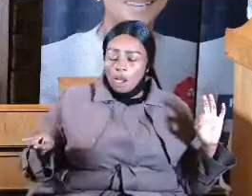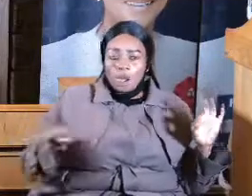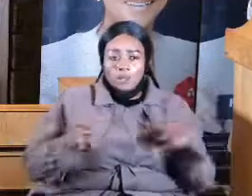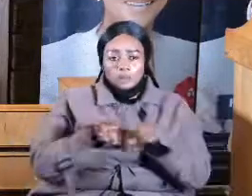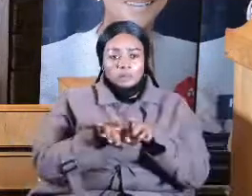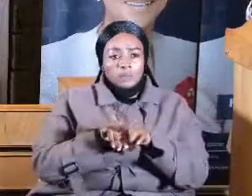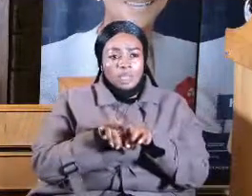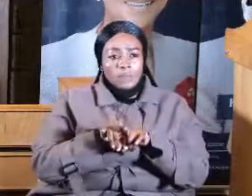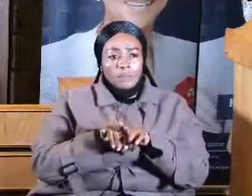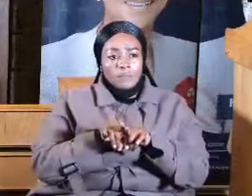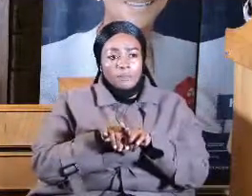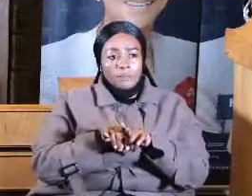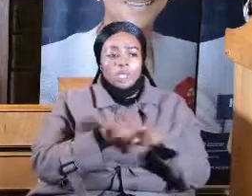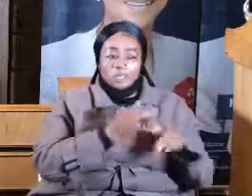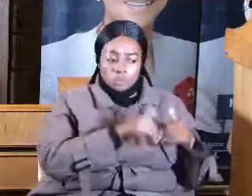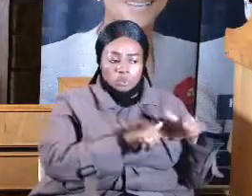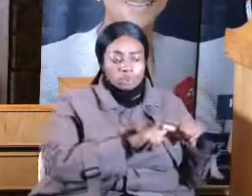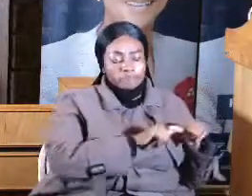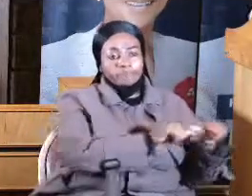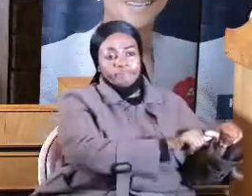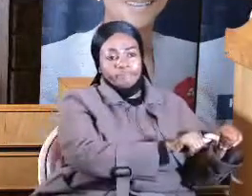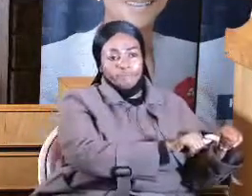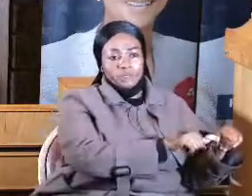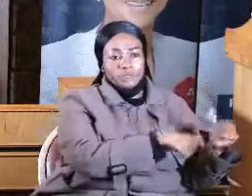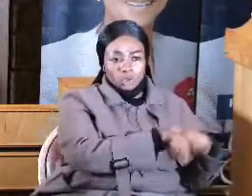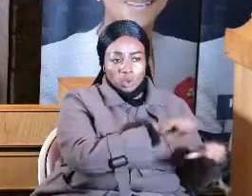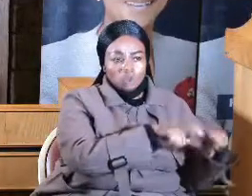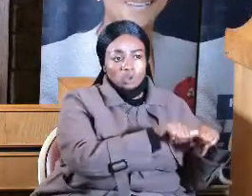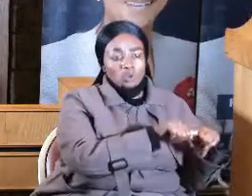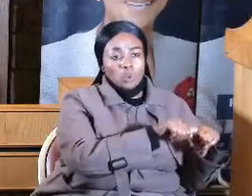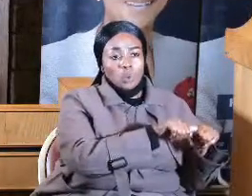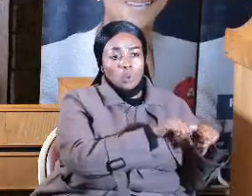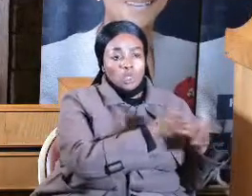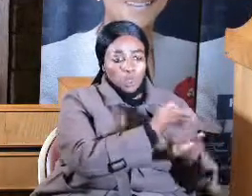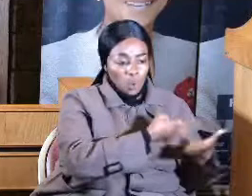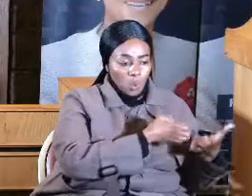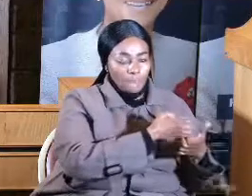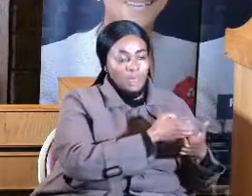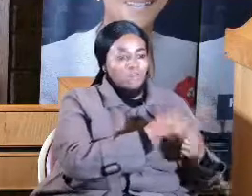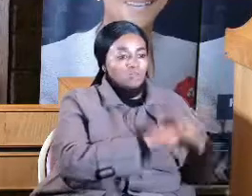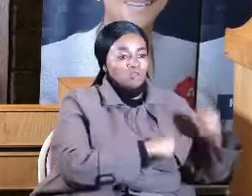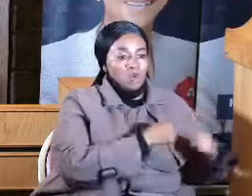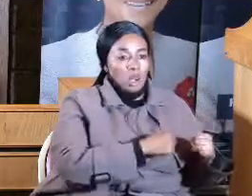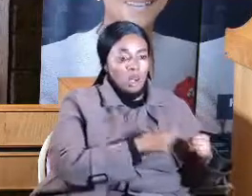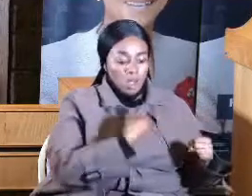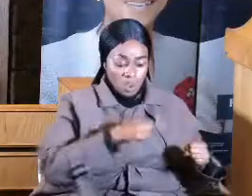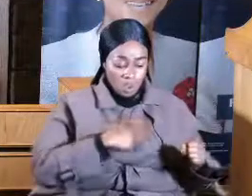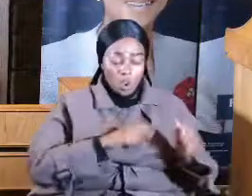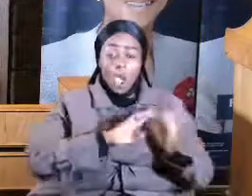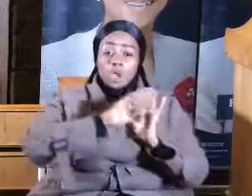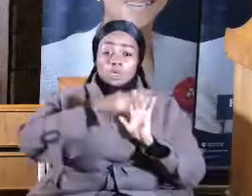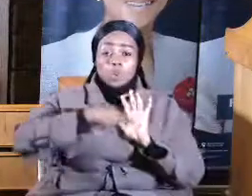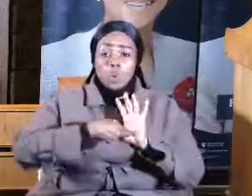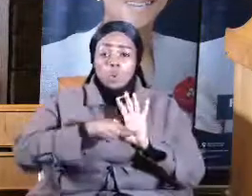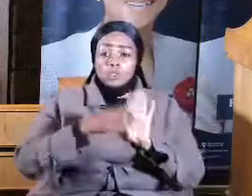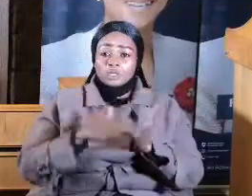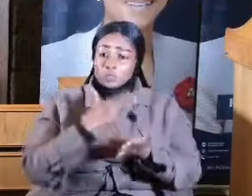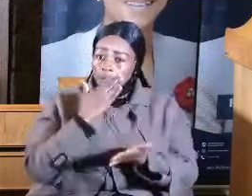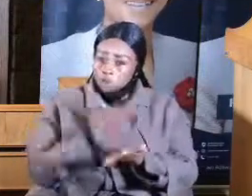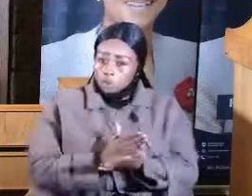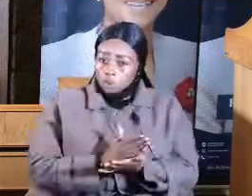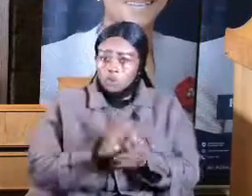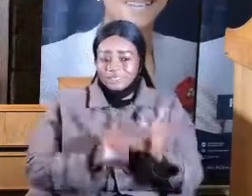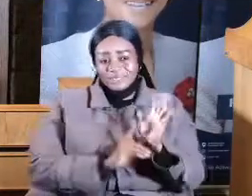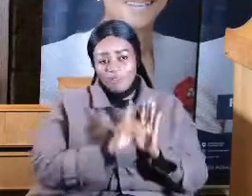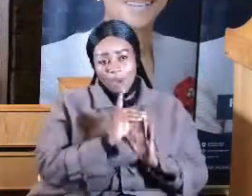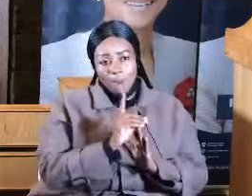as we advance the socio-economic struggle. Our role, therefore, is to ensure that